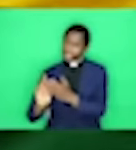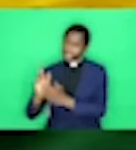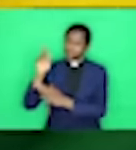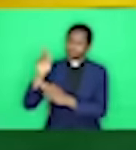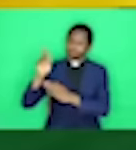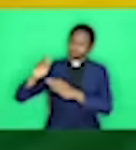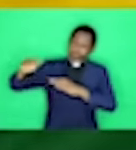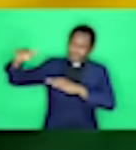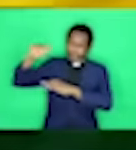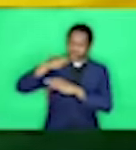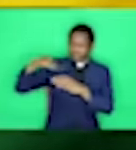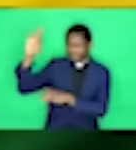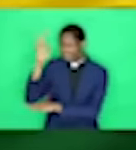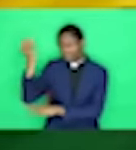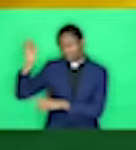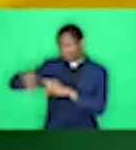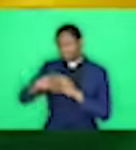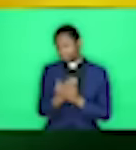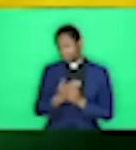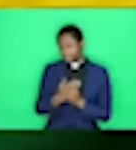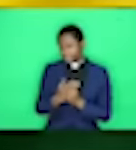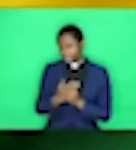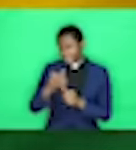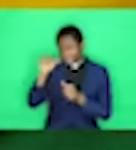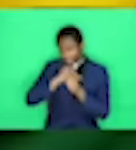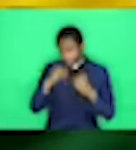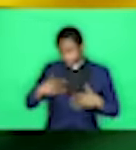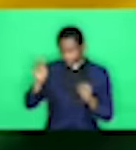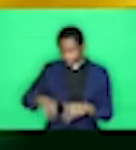up above this flag. If you